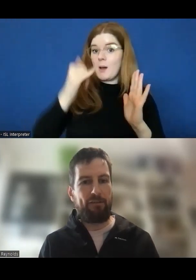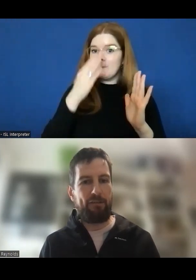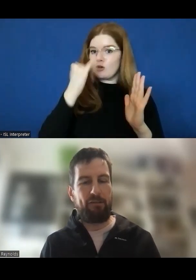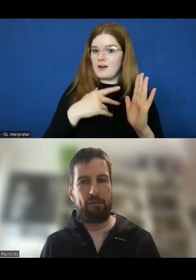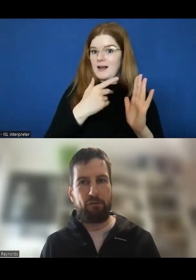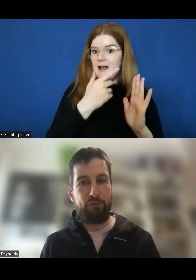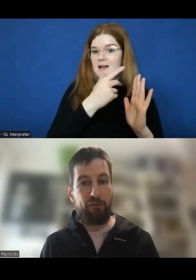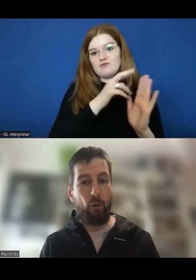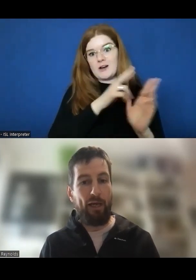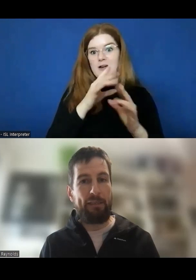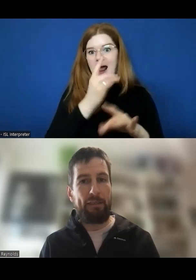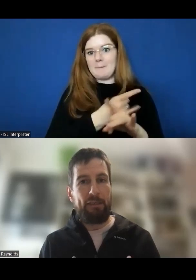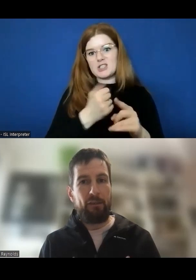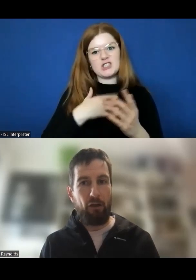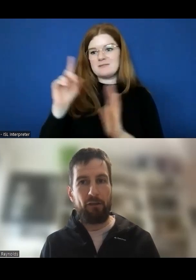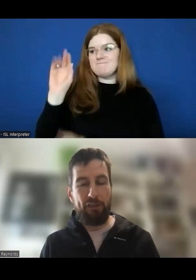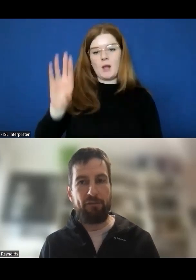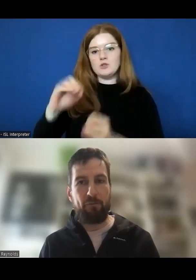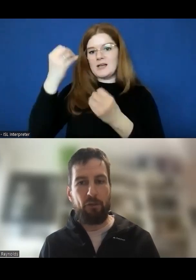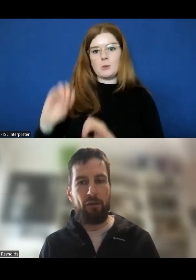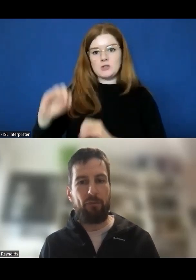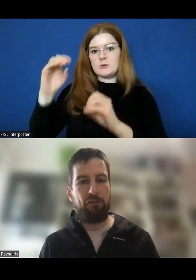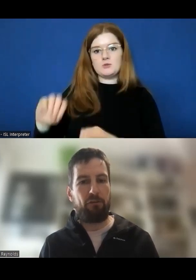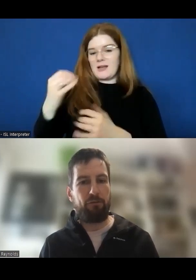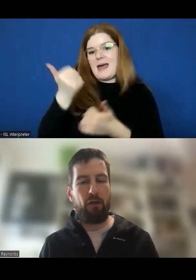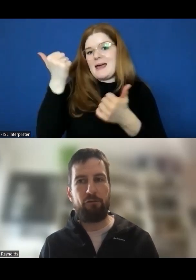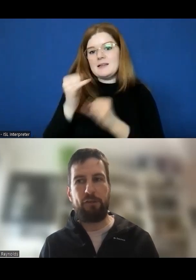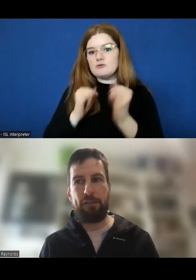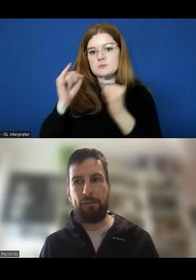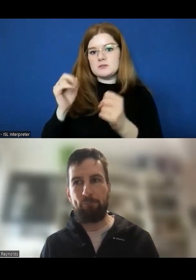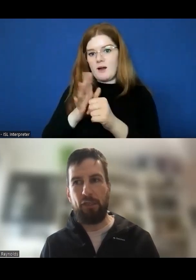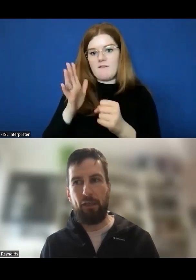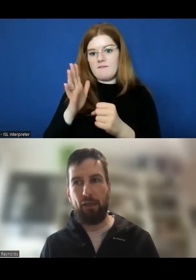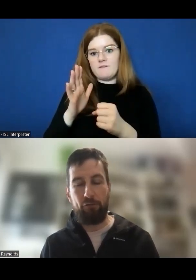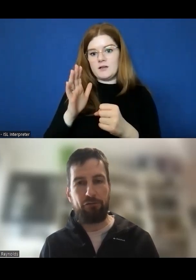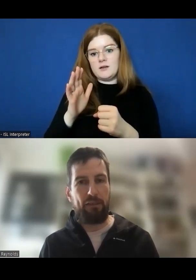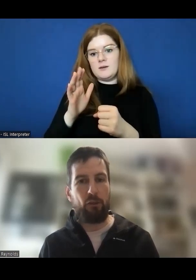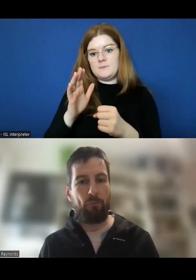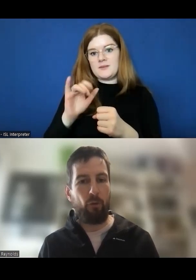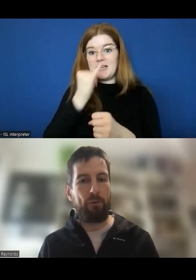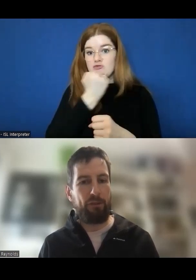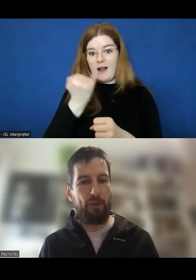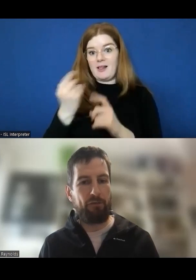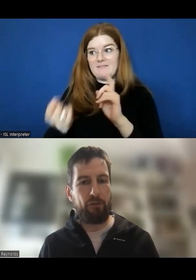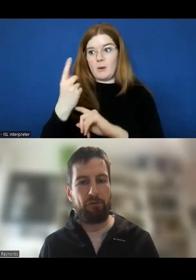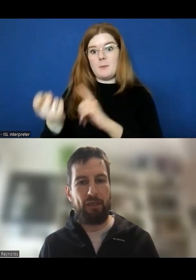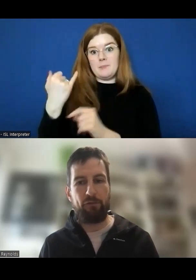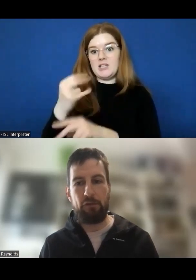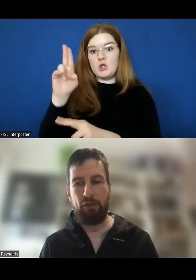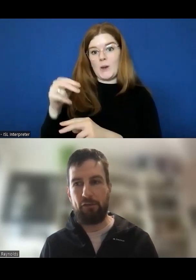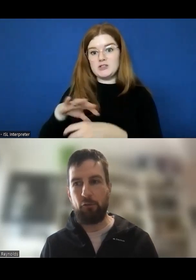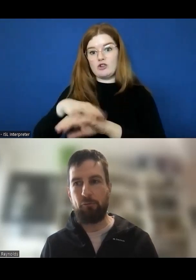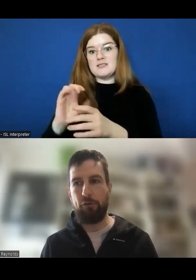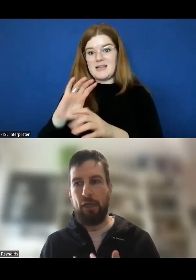a tendency to veto any criticism or condemnation of Israel that comes up in a UN Security